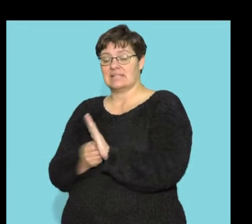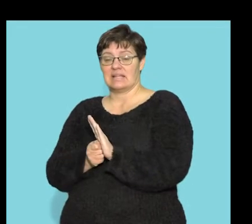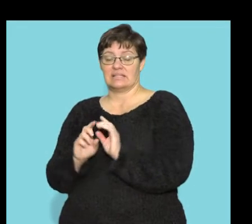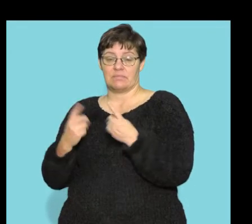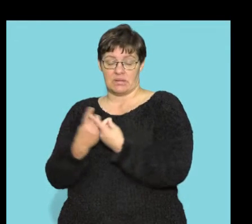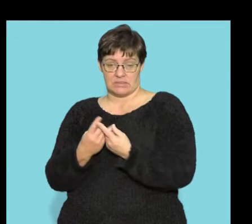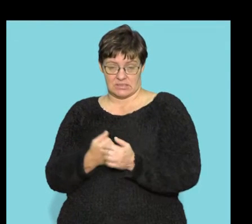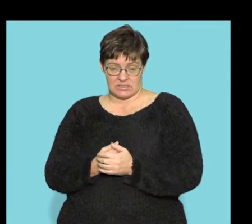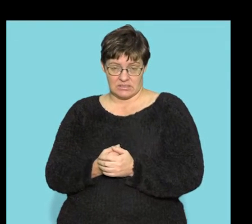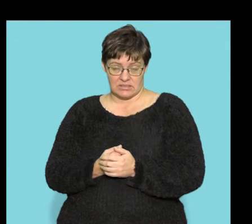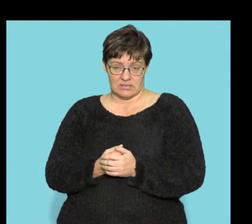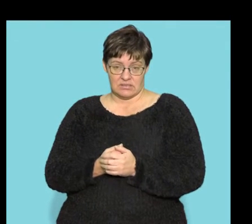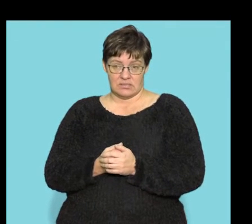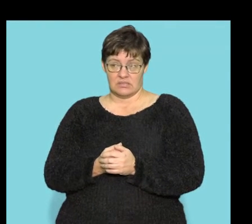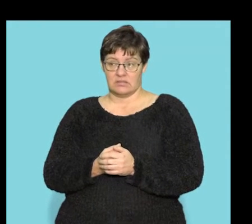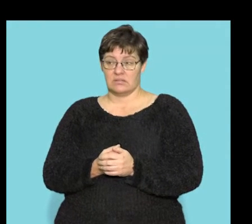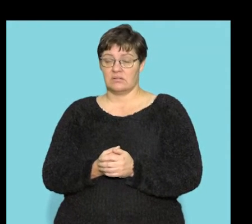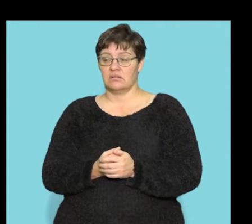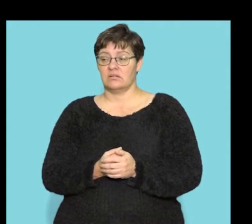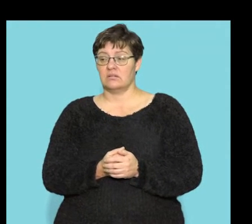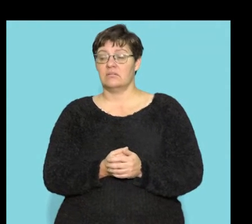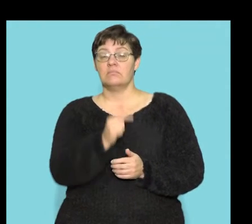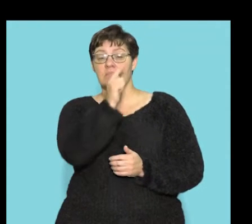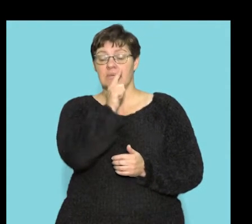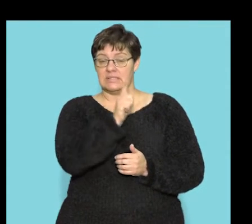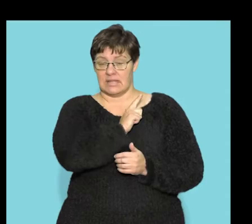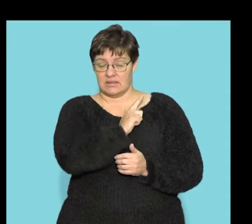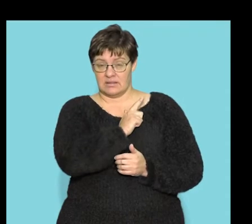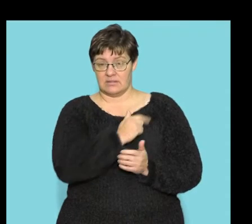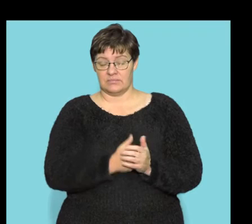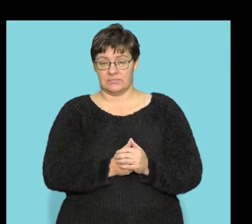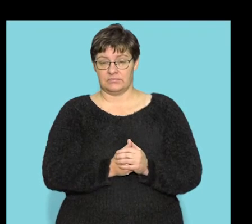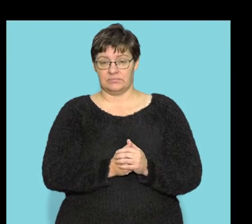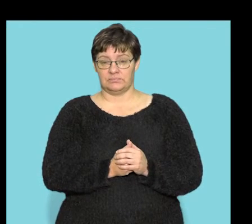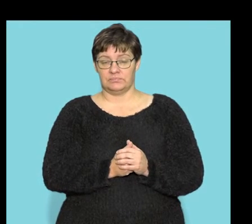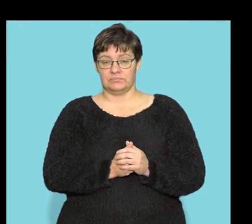Okay, now in terms of my information, I'm told here that,